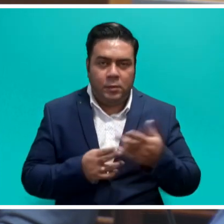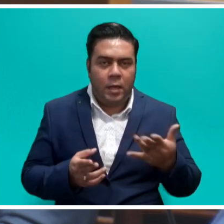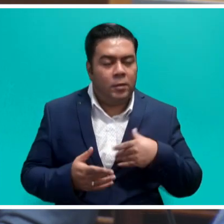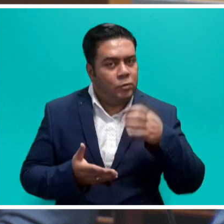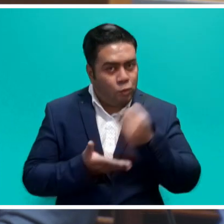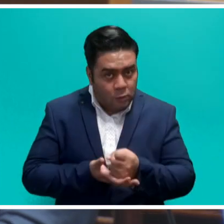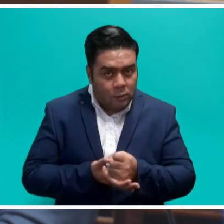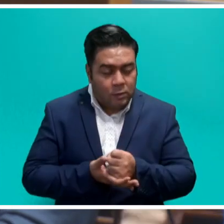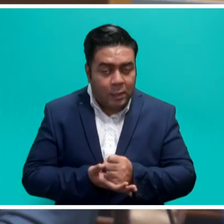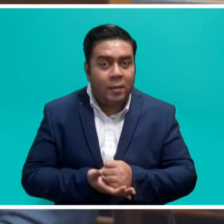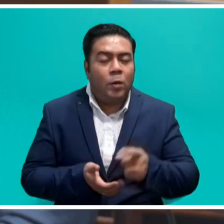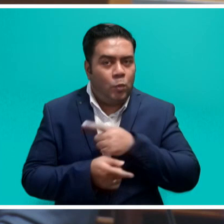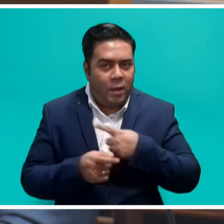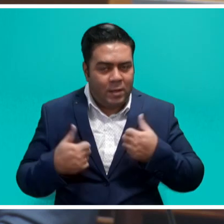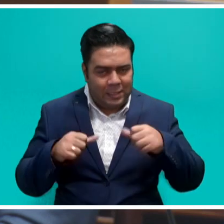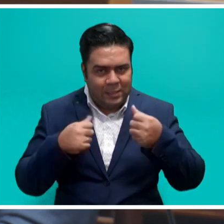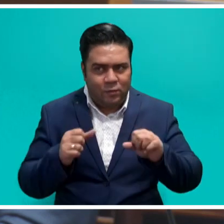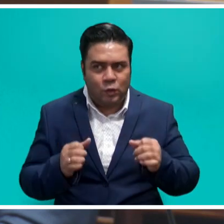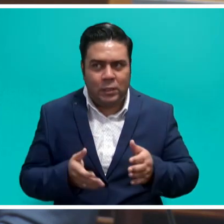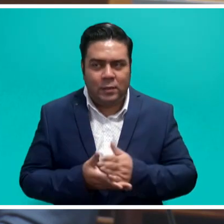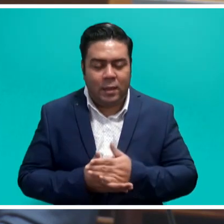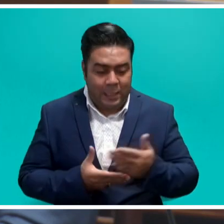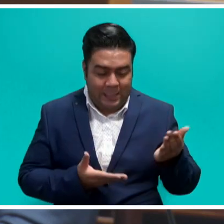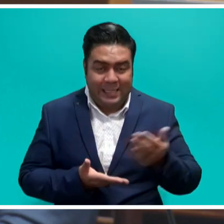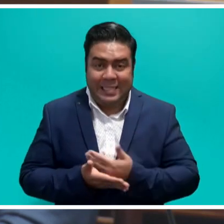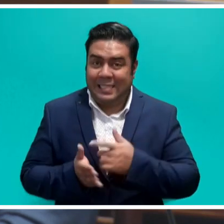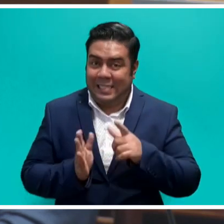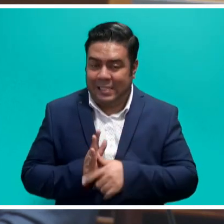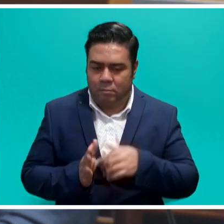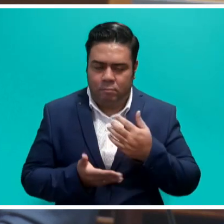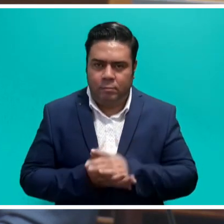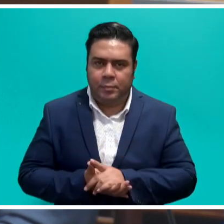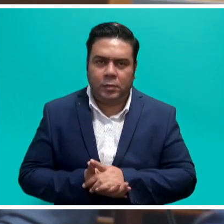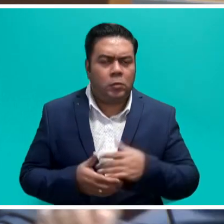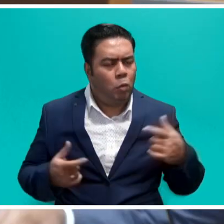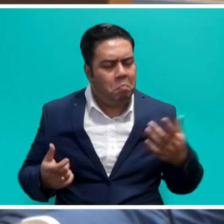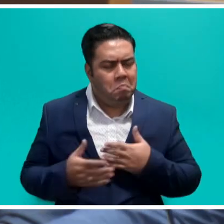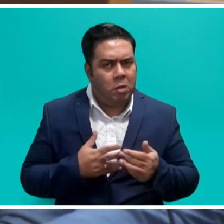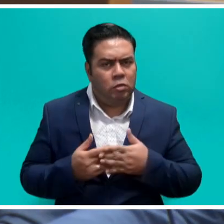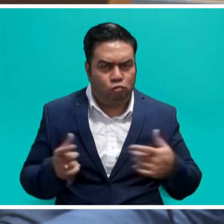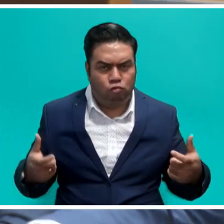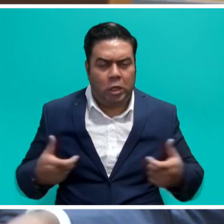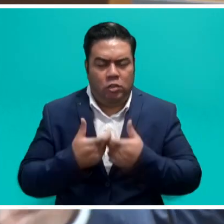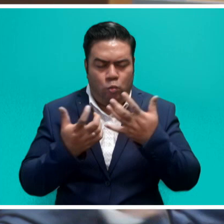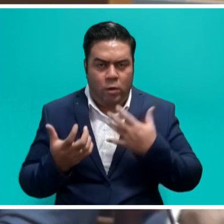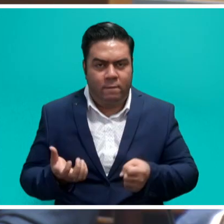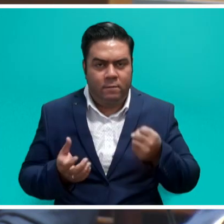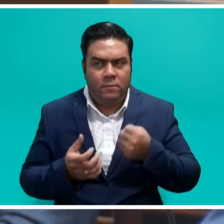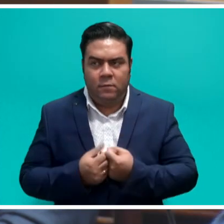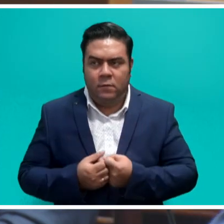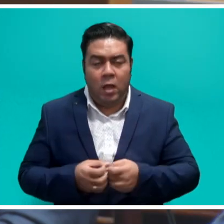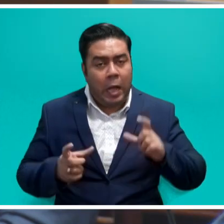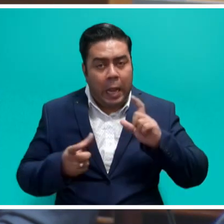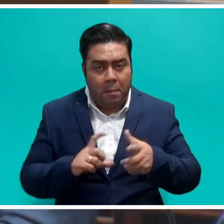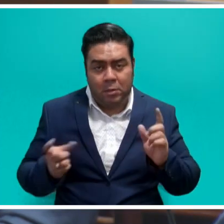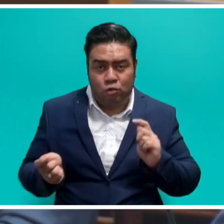ensuring that we have a successful harvest this season, despite the many challenges that we have in the industry, such as impacts of climate